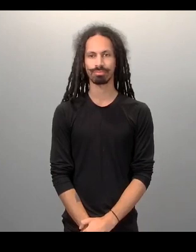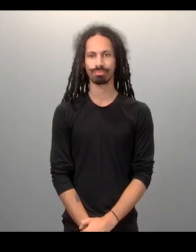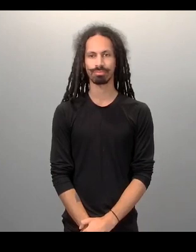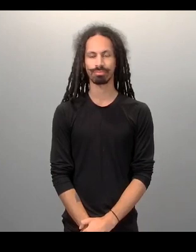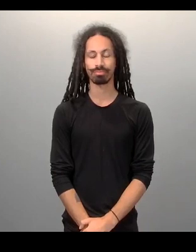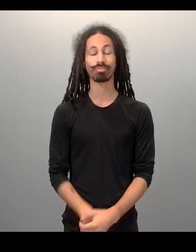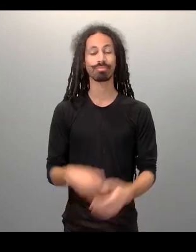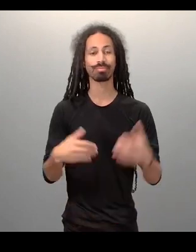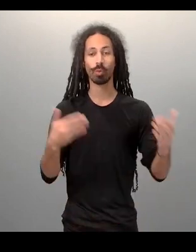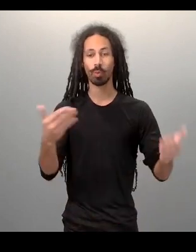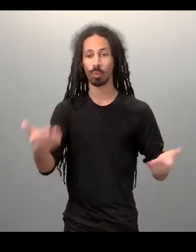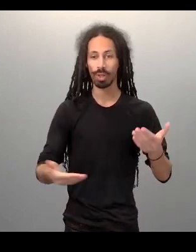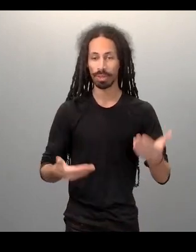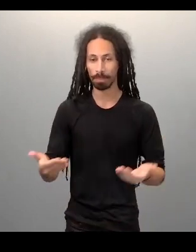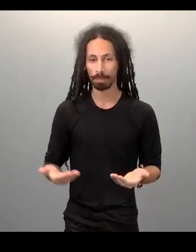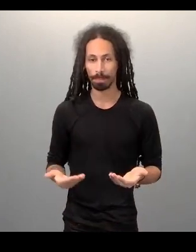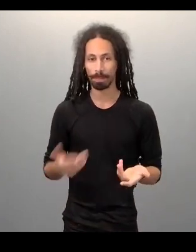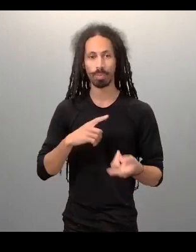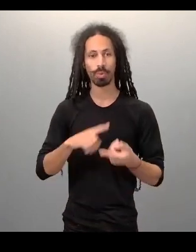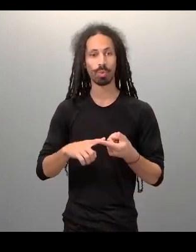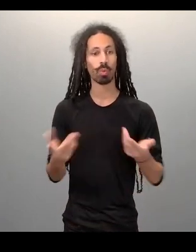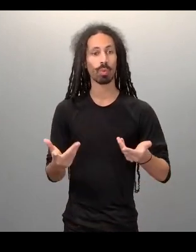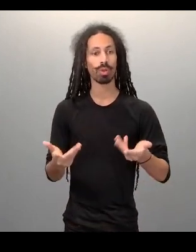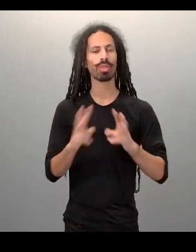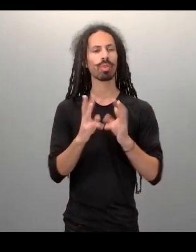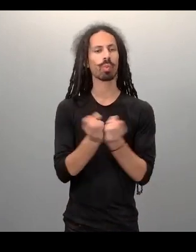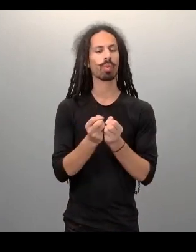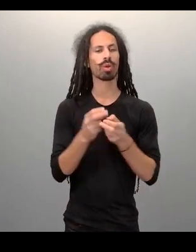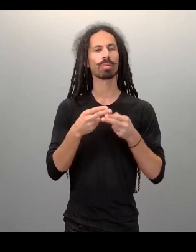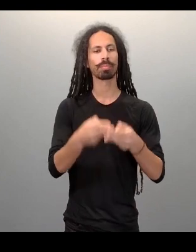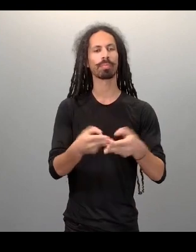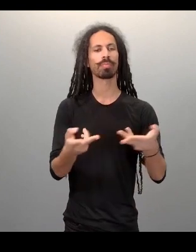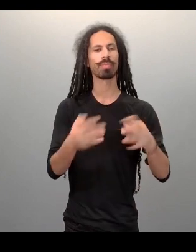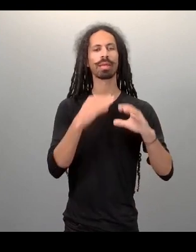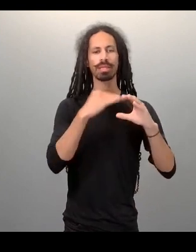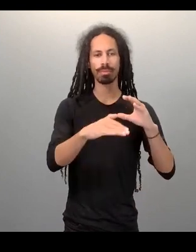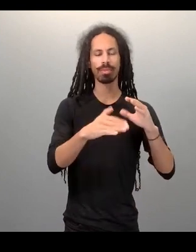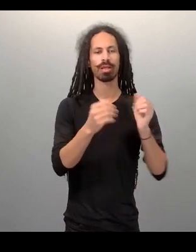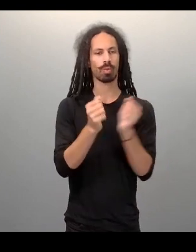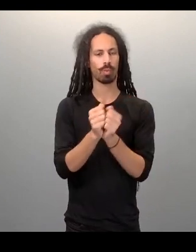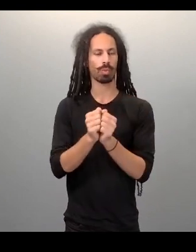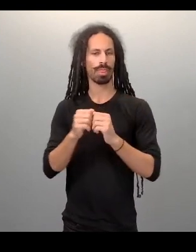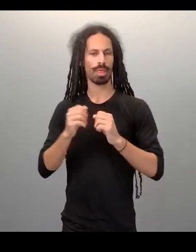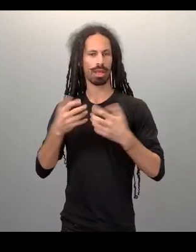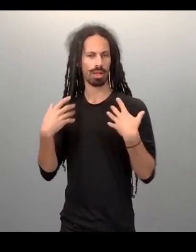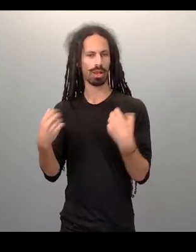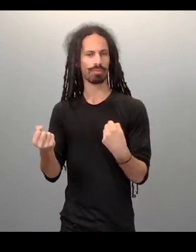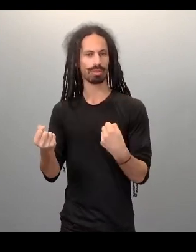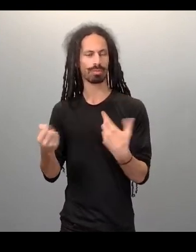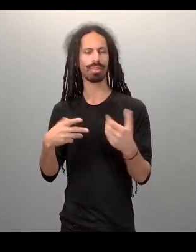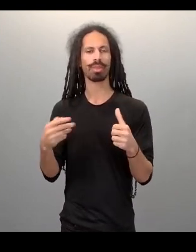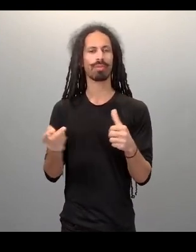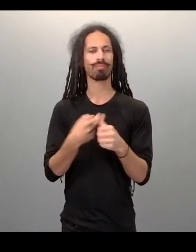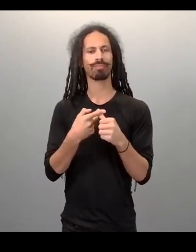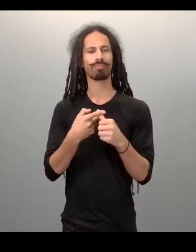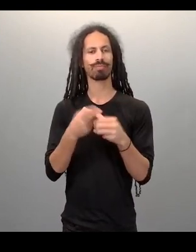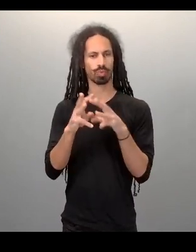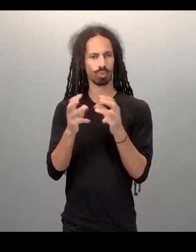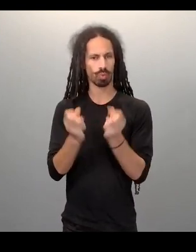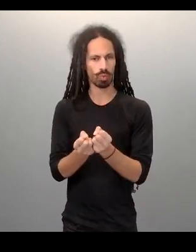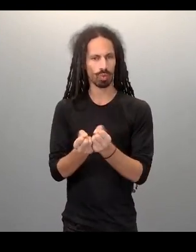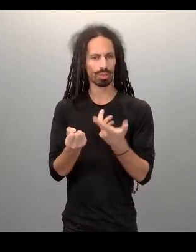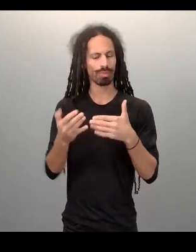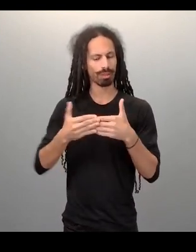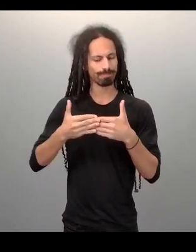Welcome everyone to Email with Confidence, the first workshop in our Communicate with Confidence